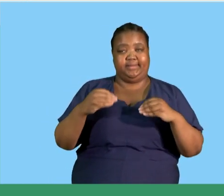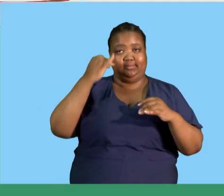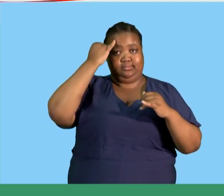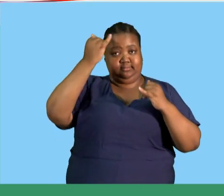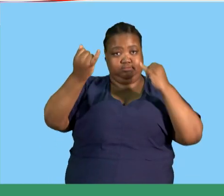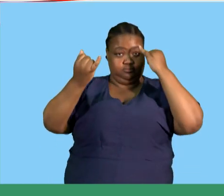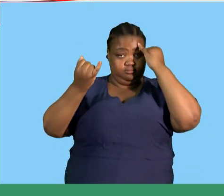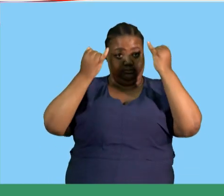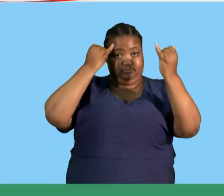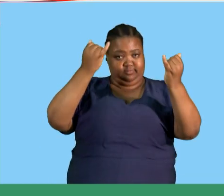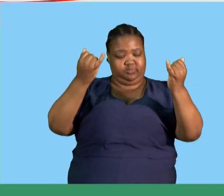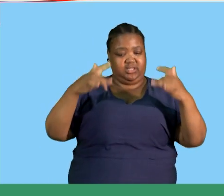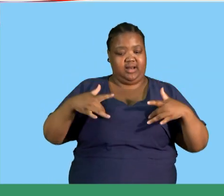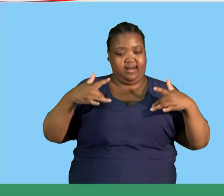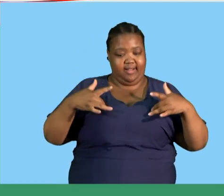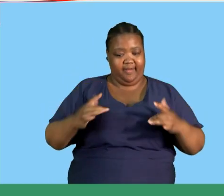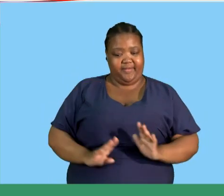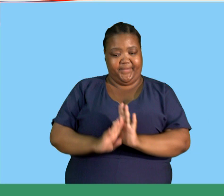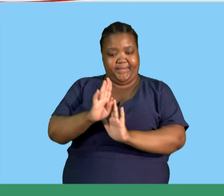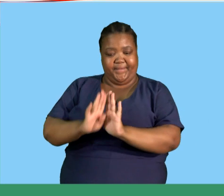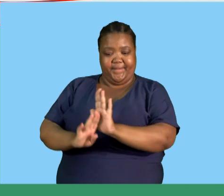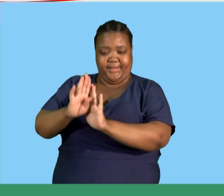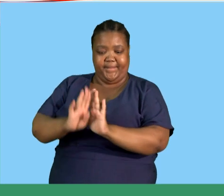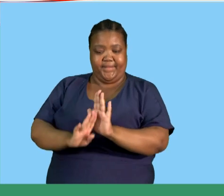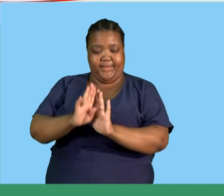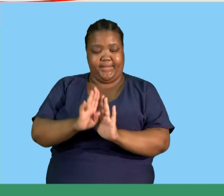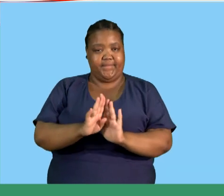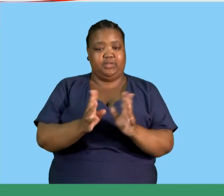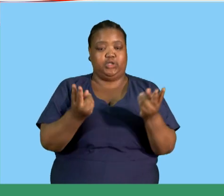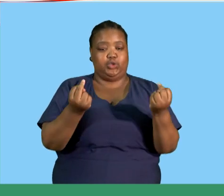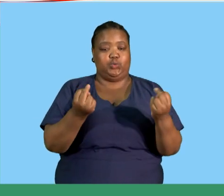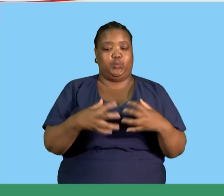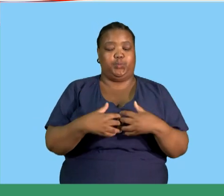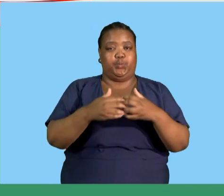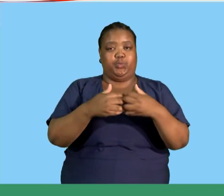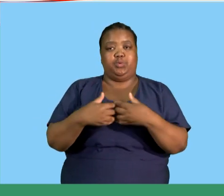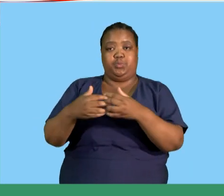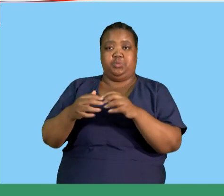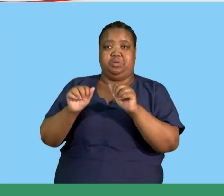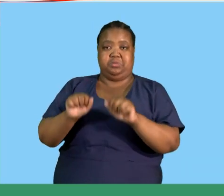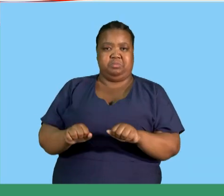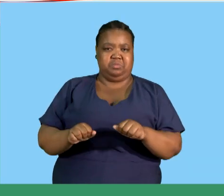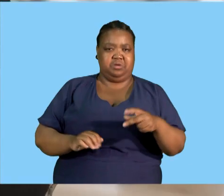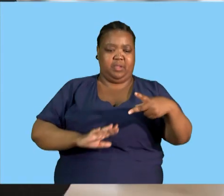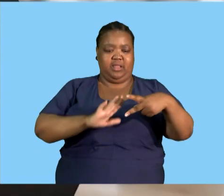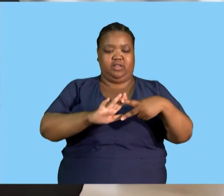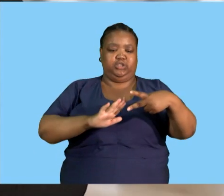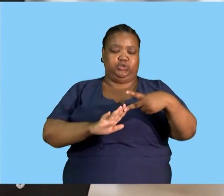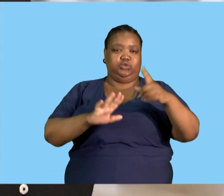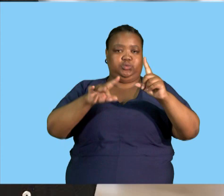the general standard of living. The business develops new invention. So I'm sure you've already spotted